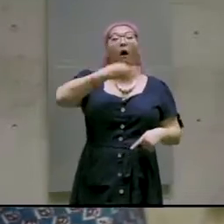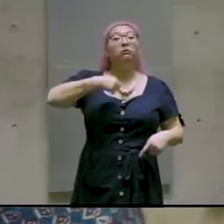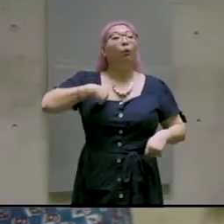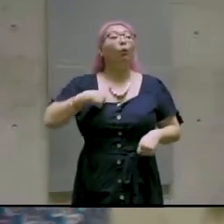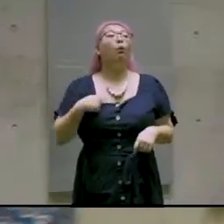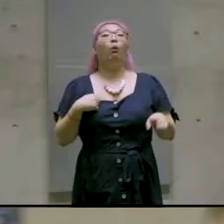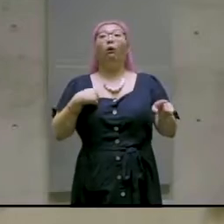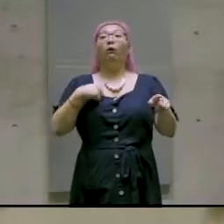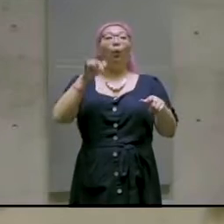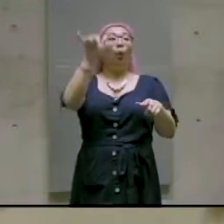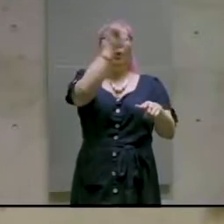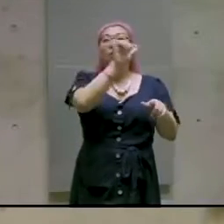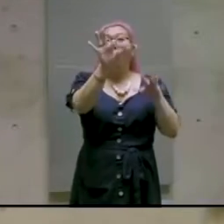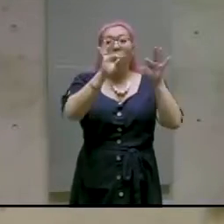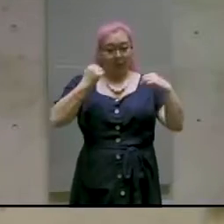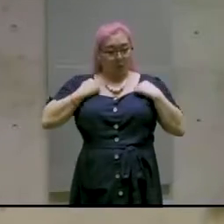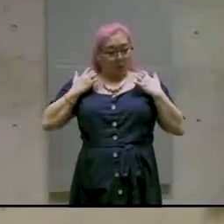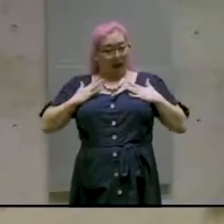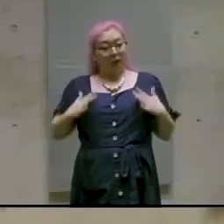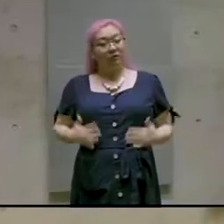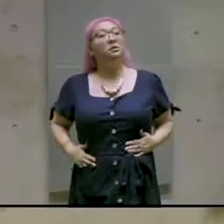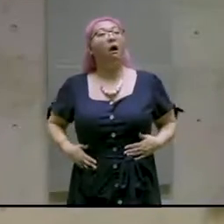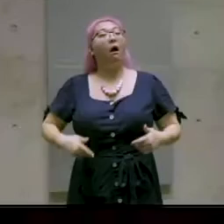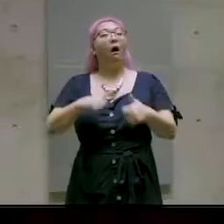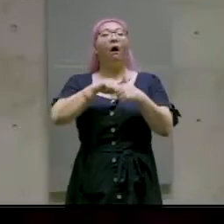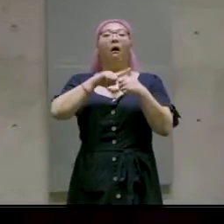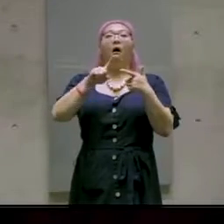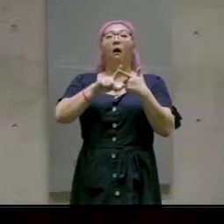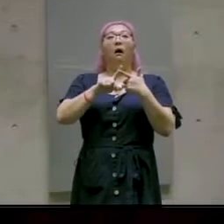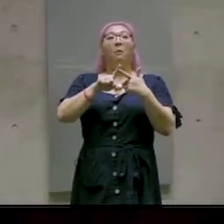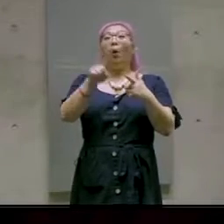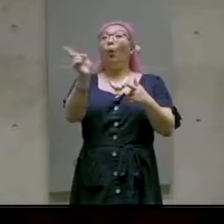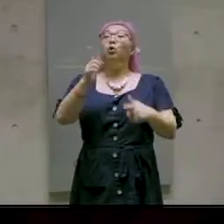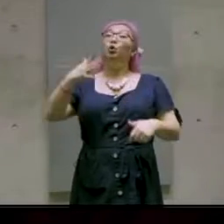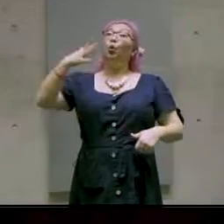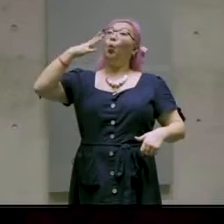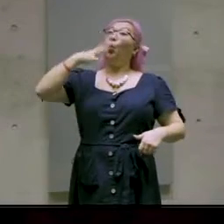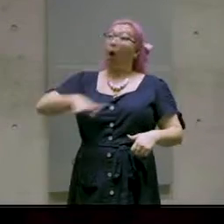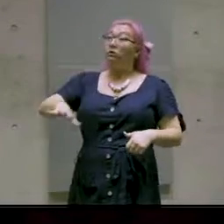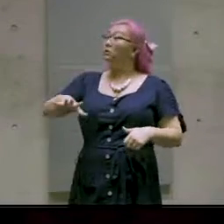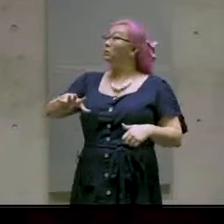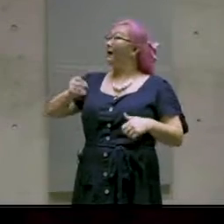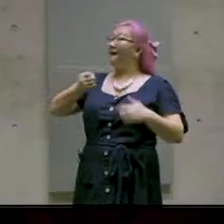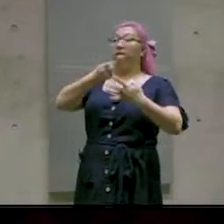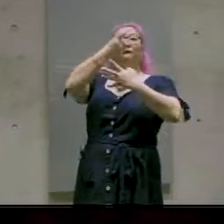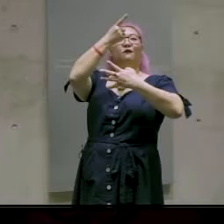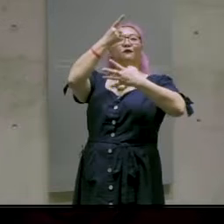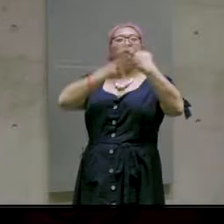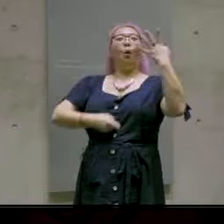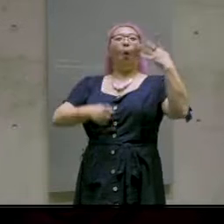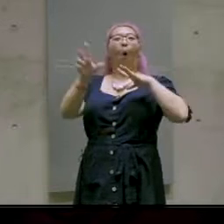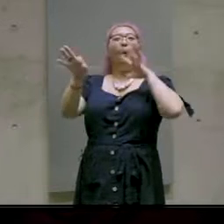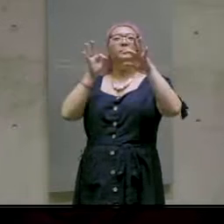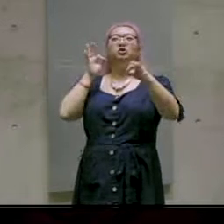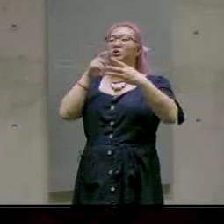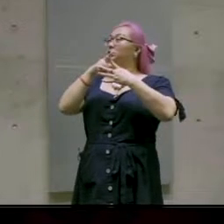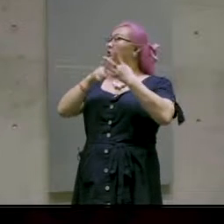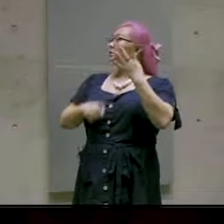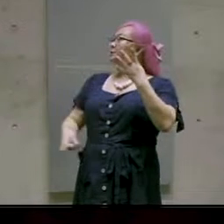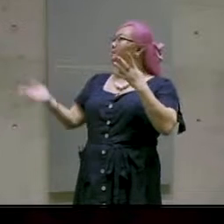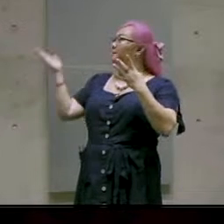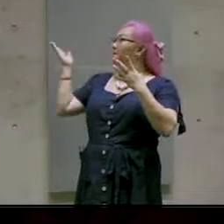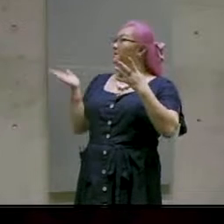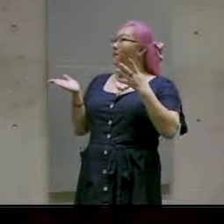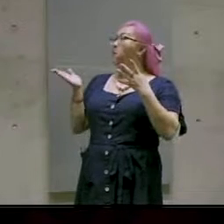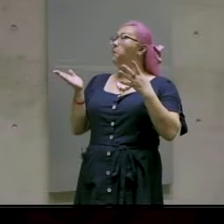for? And they've got these 4 options, attraction here meaning kind of sexual attraction. And this kind of signals a few